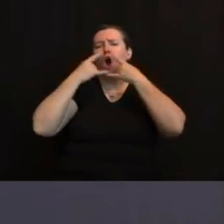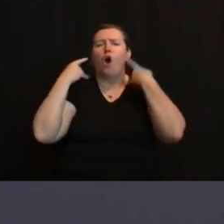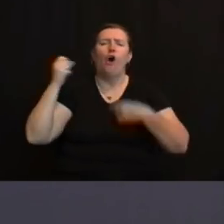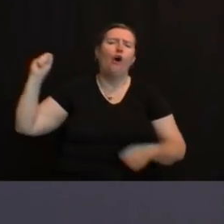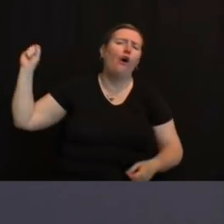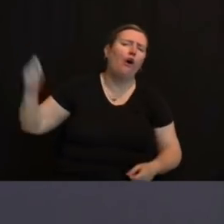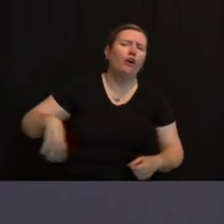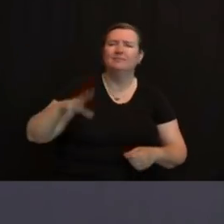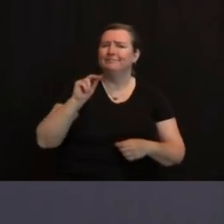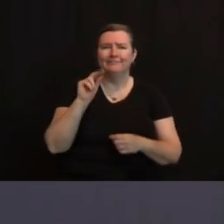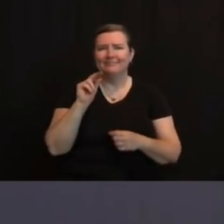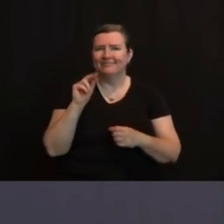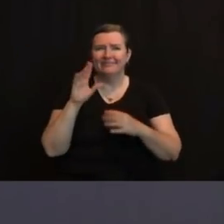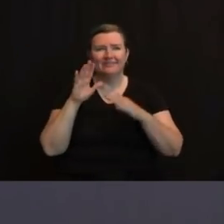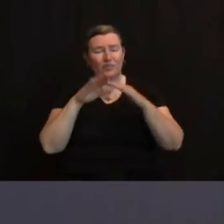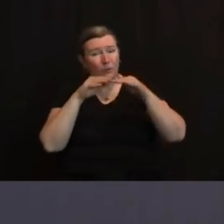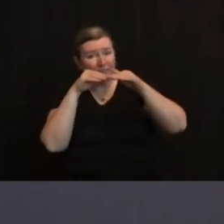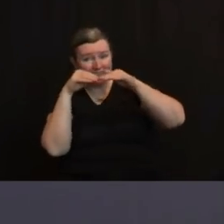you're inside,